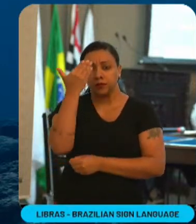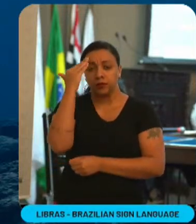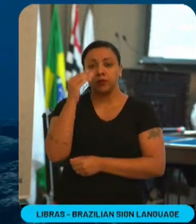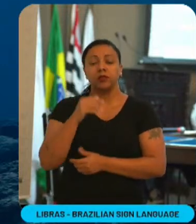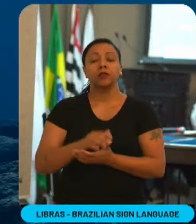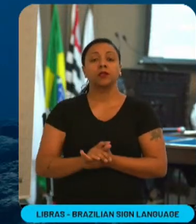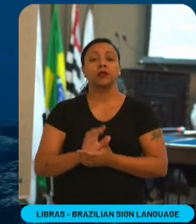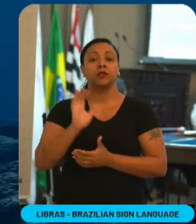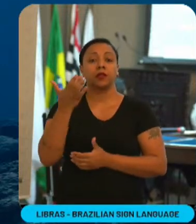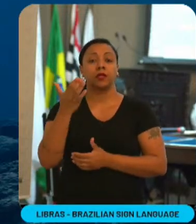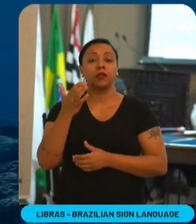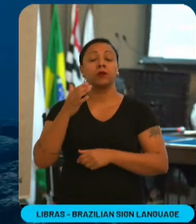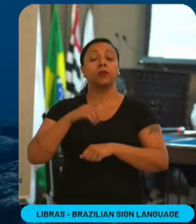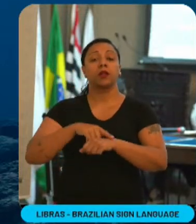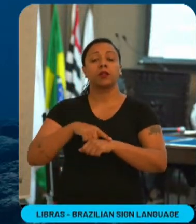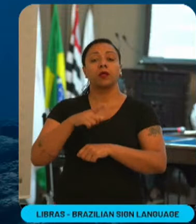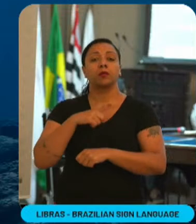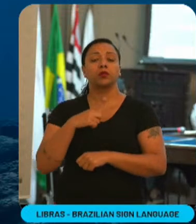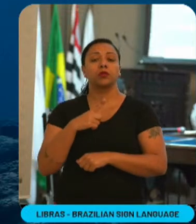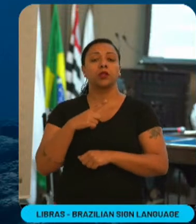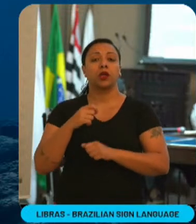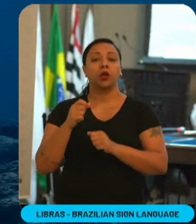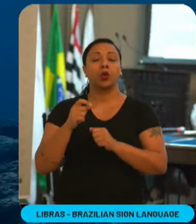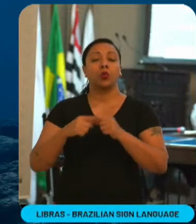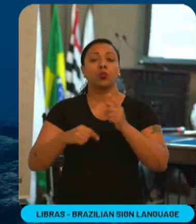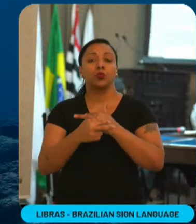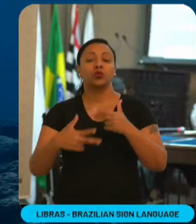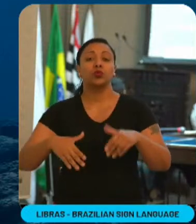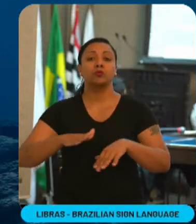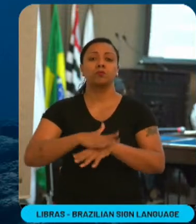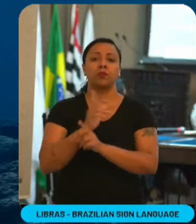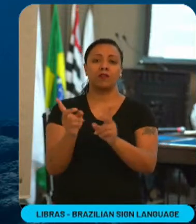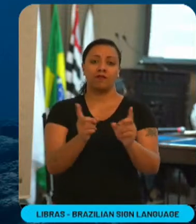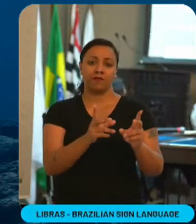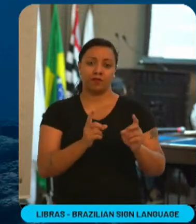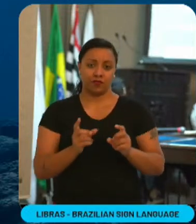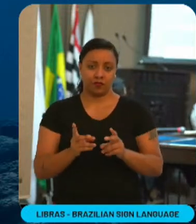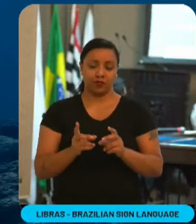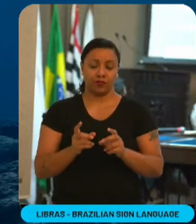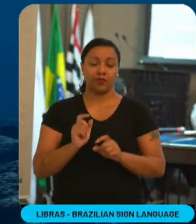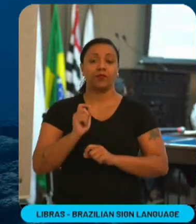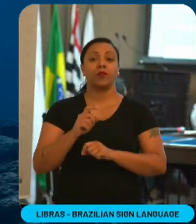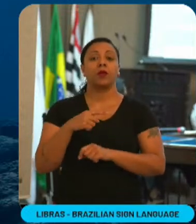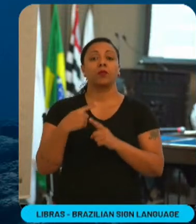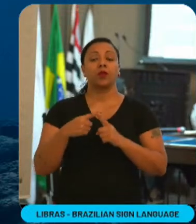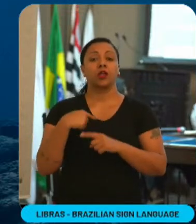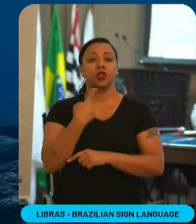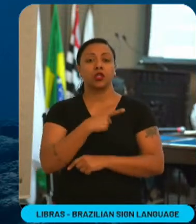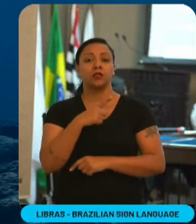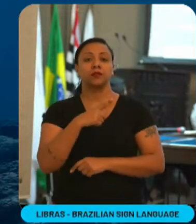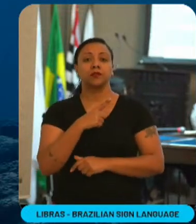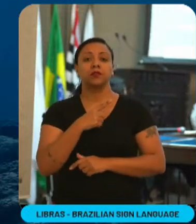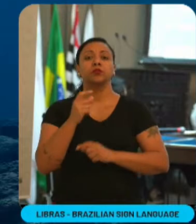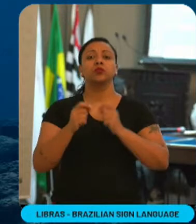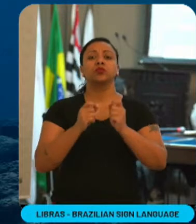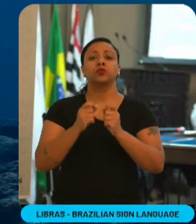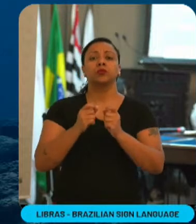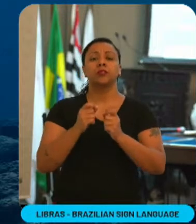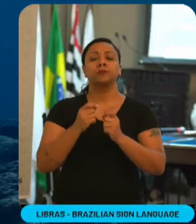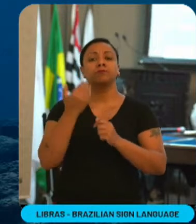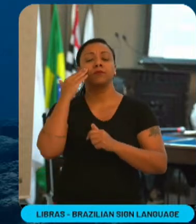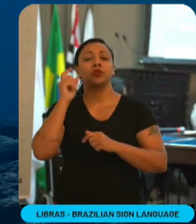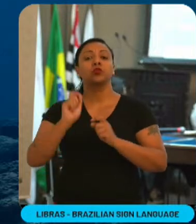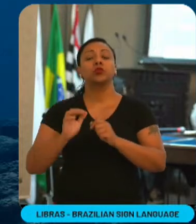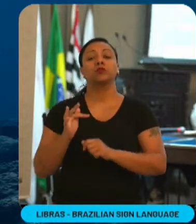if the production of coffee is going to be one way or another. Coffee is a commodity, so it impacts in the price